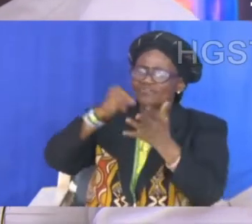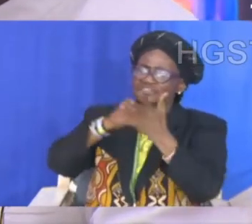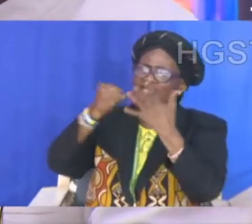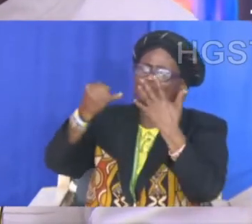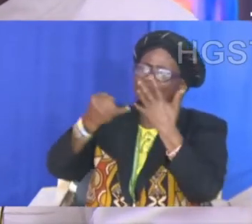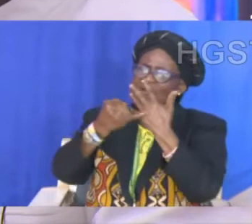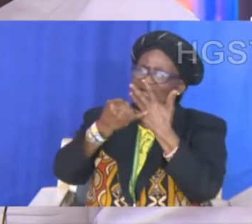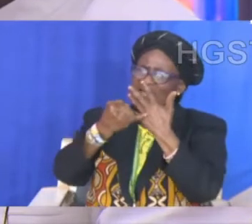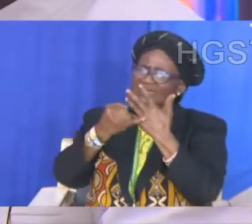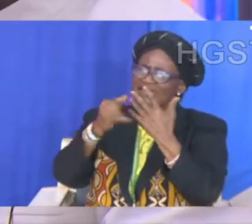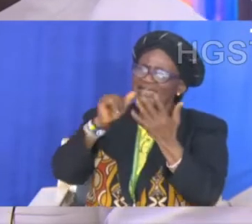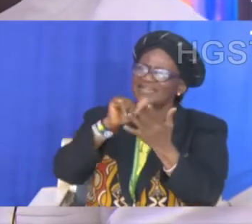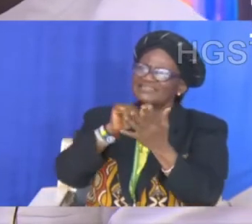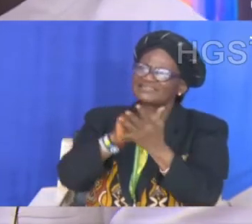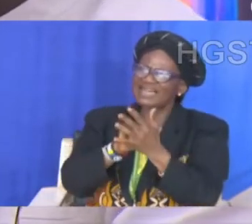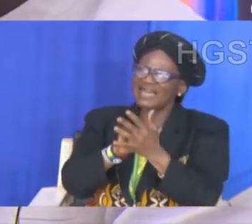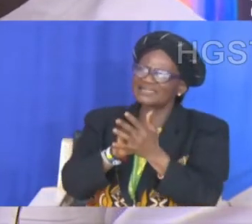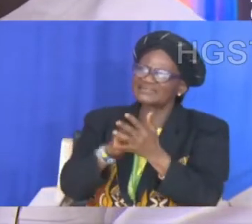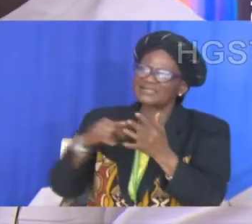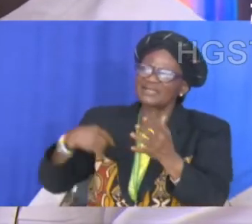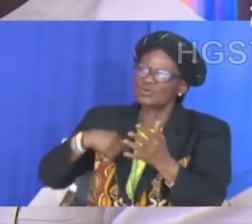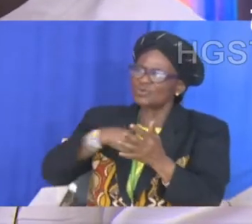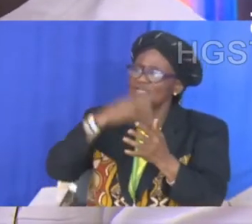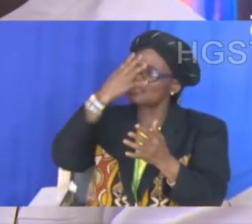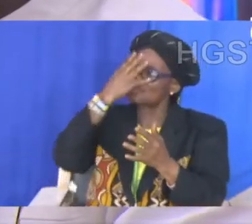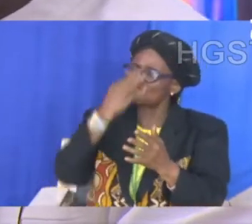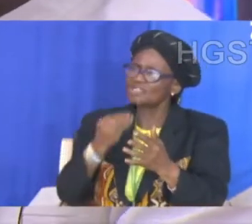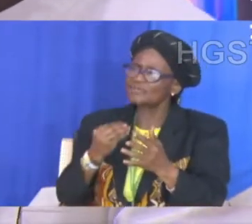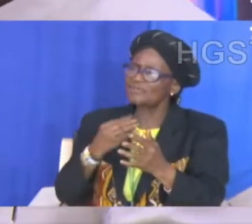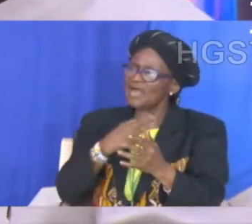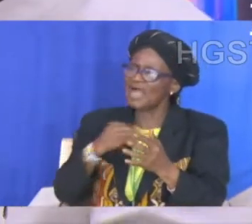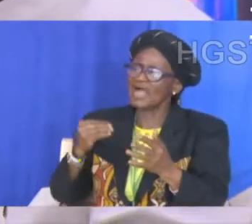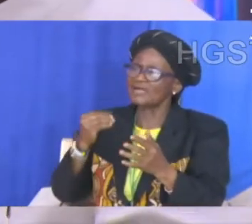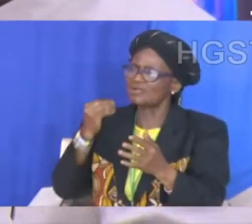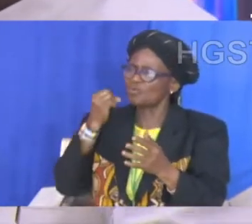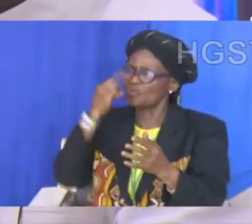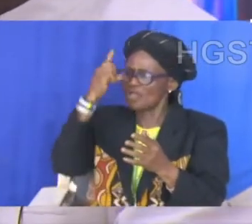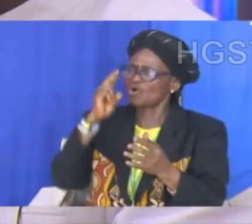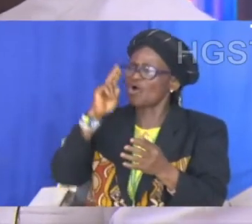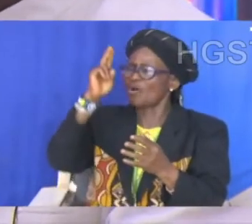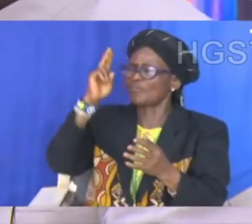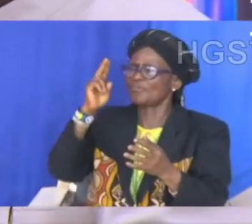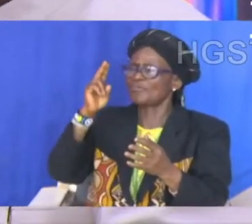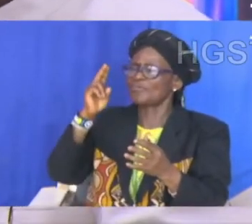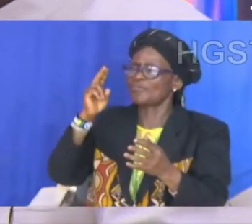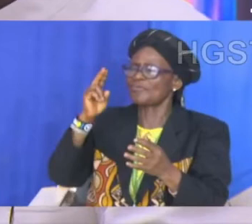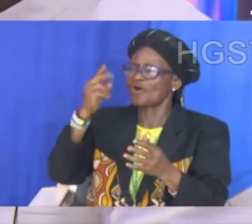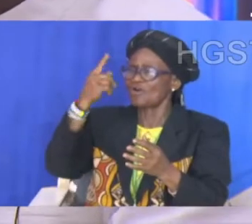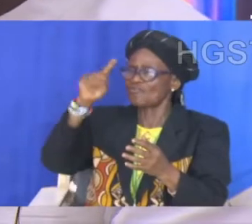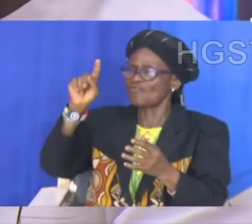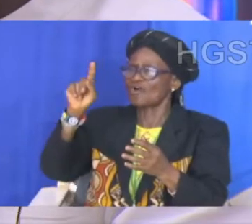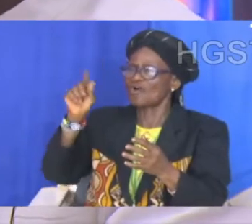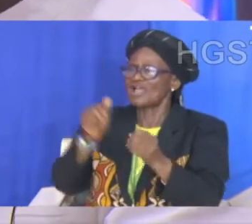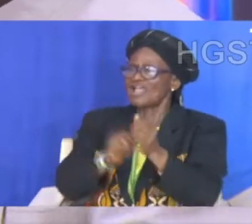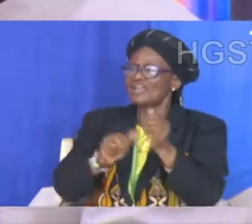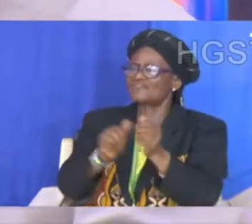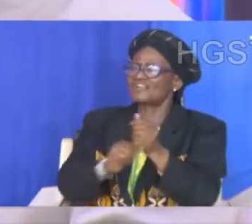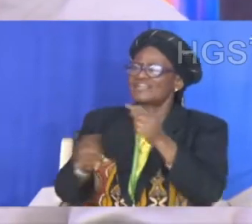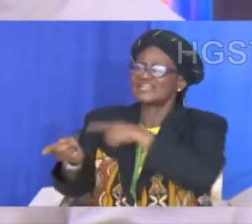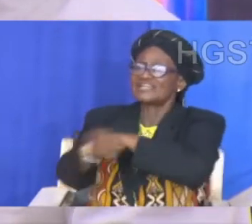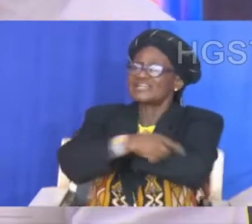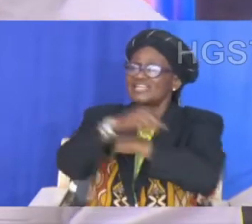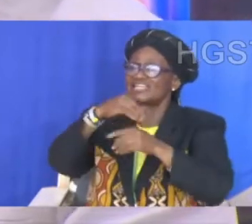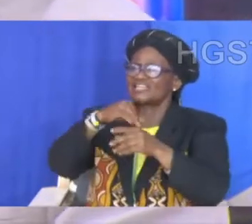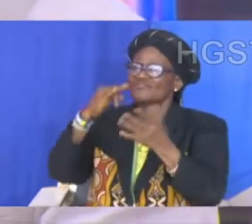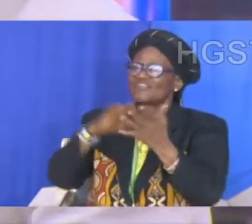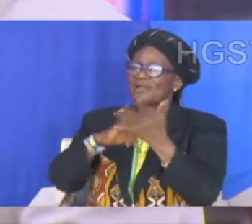that we slept and we woke up. For every day of February that we slept and woke up. For every day